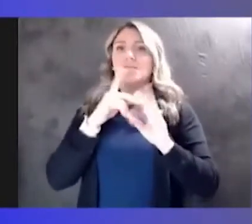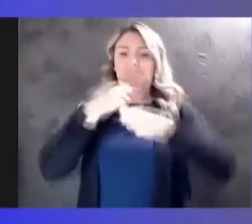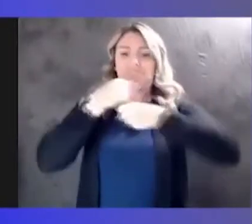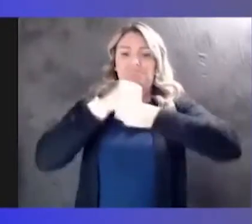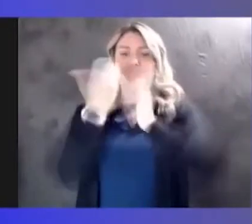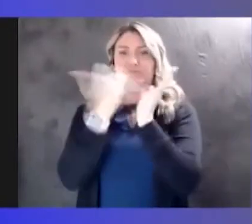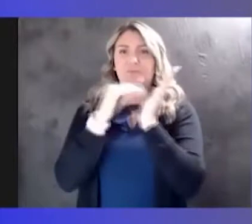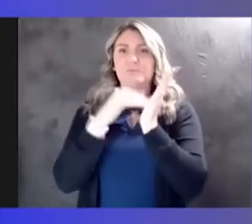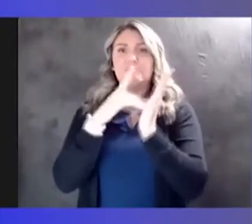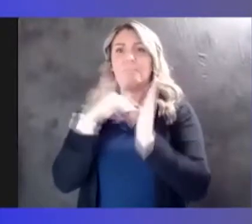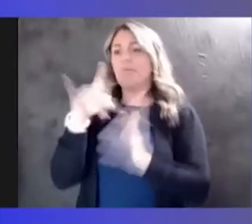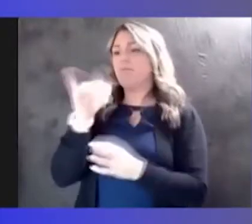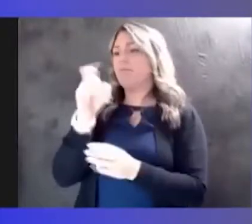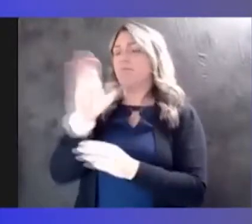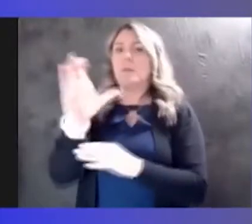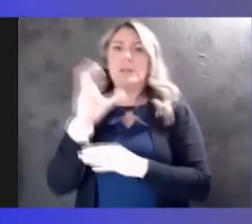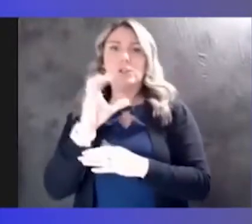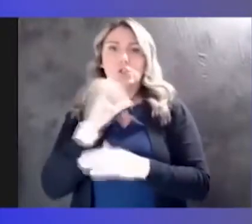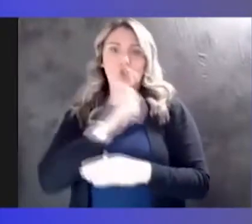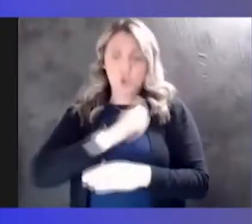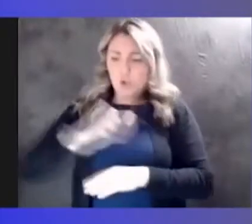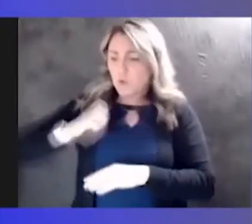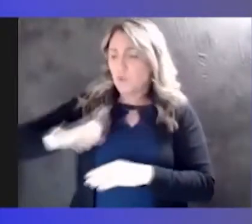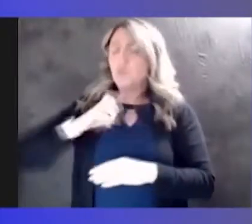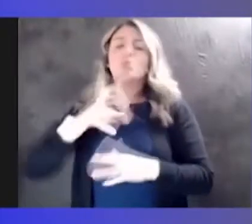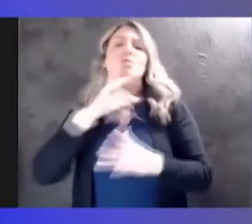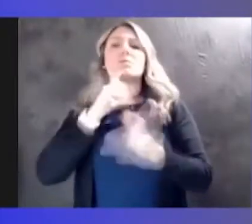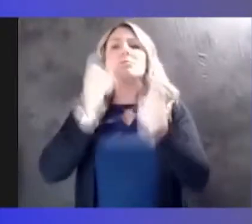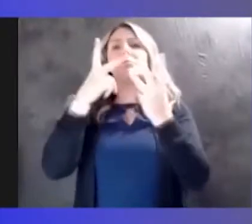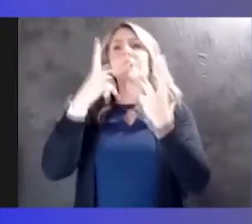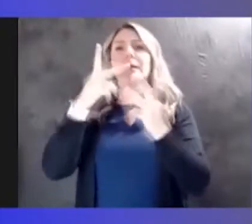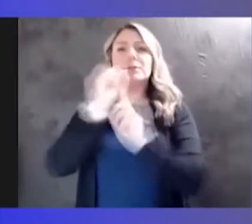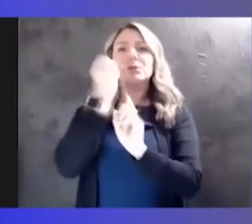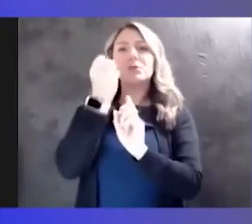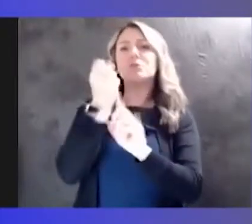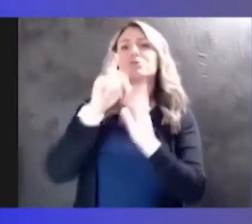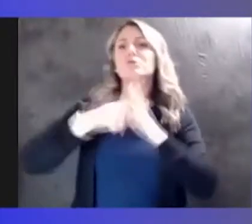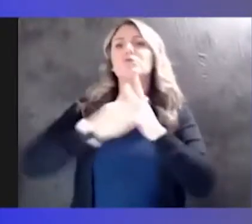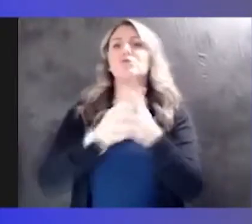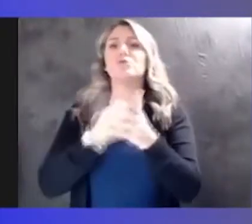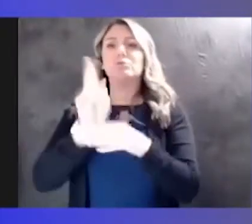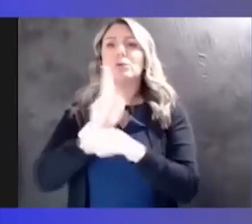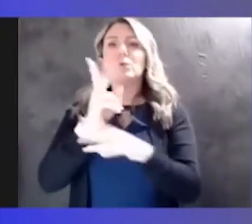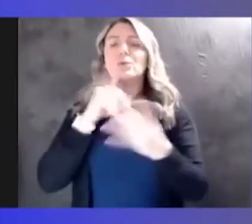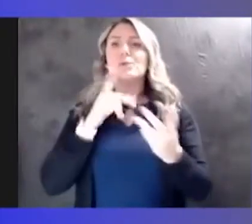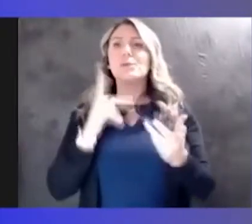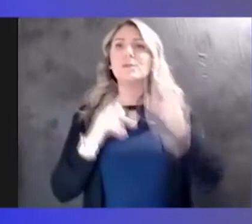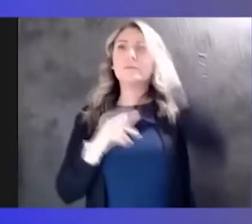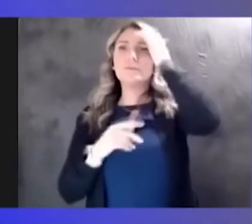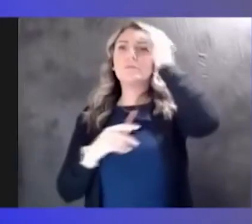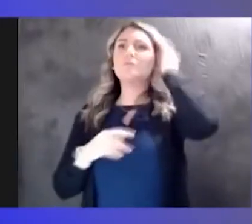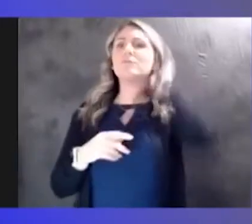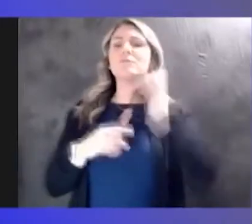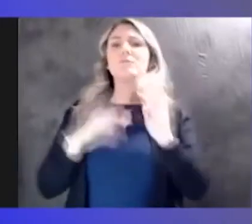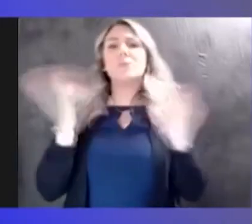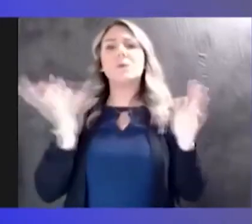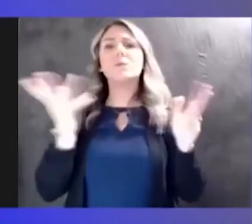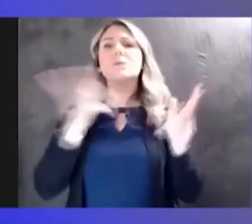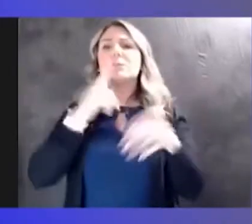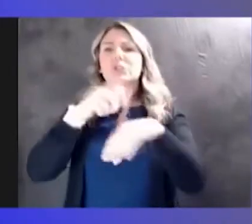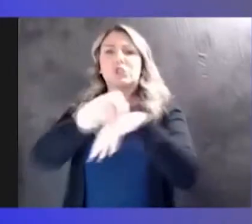for them. In many cases, it will start off utilizing what's referred to as